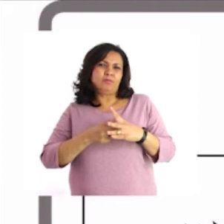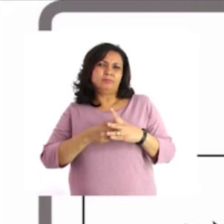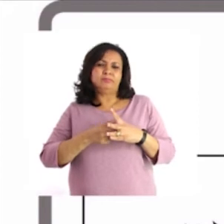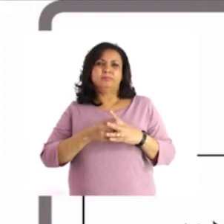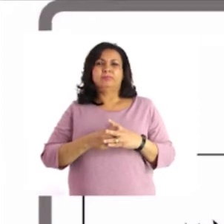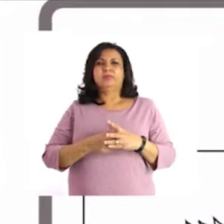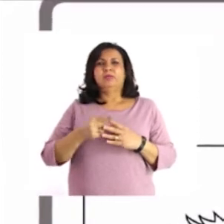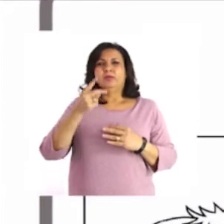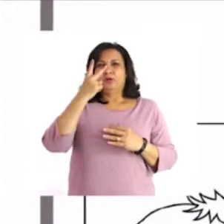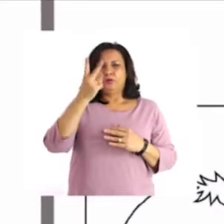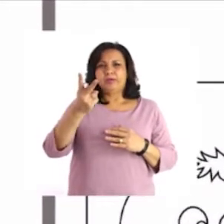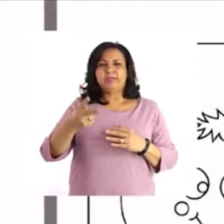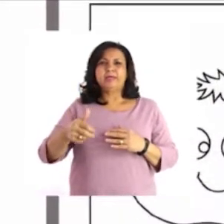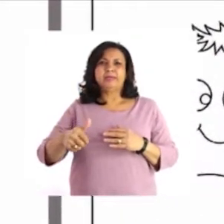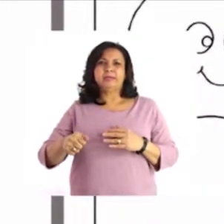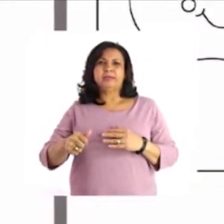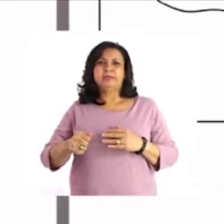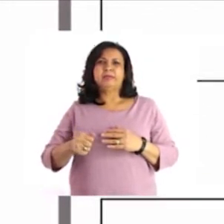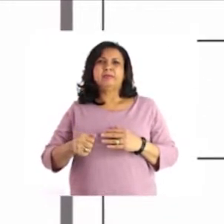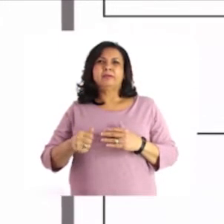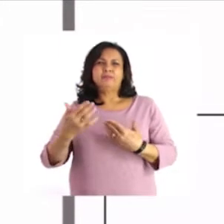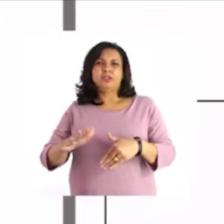now look at the bears.